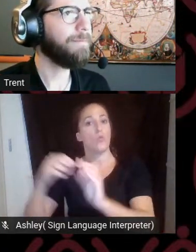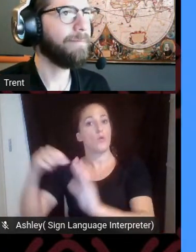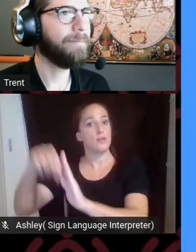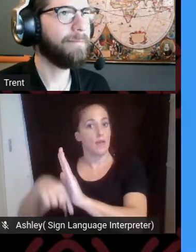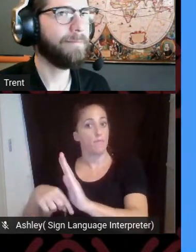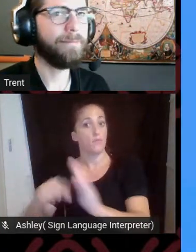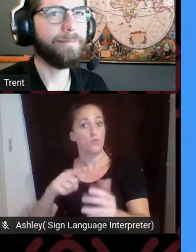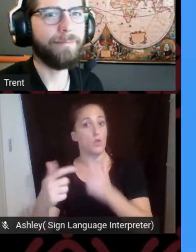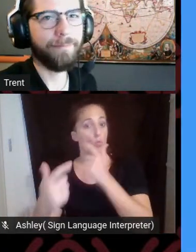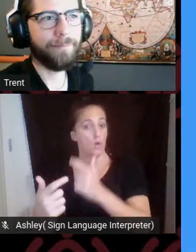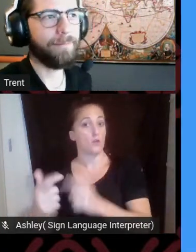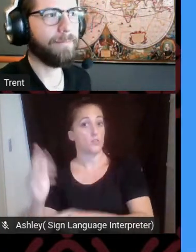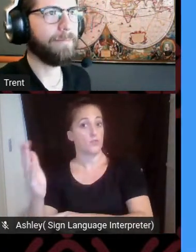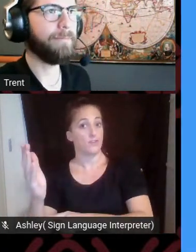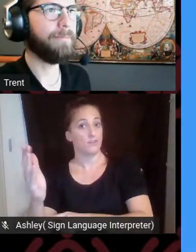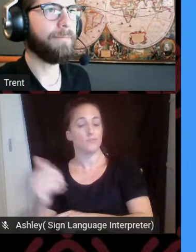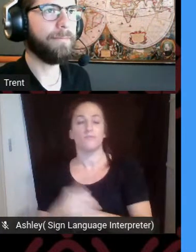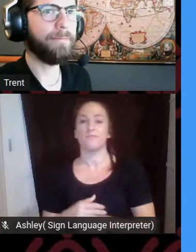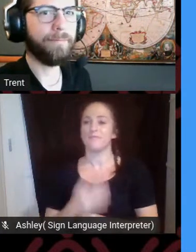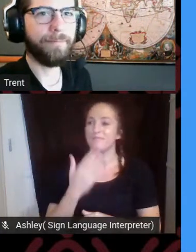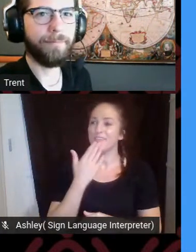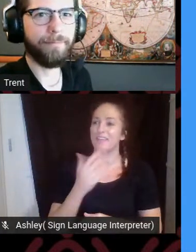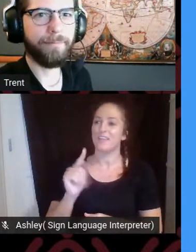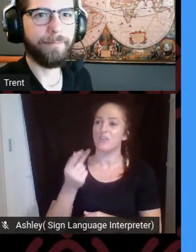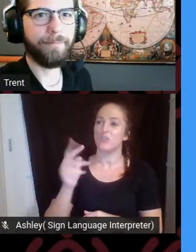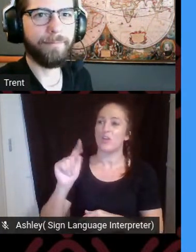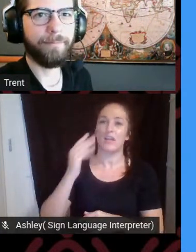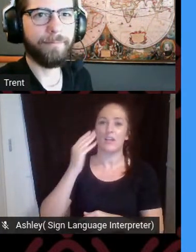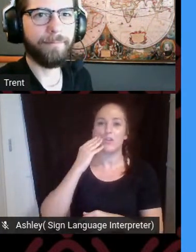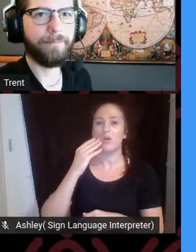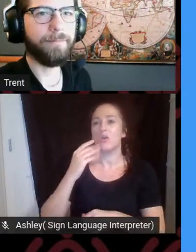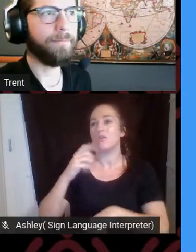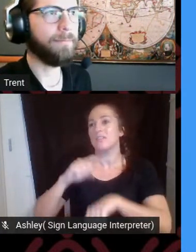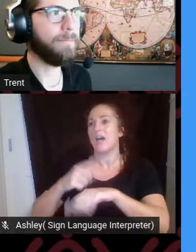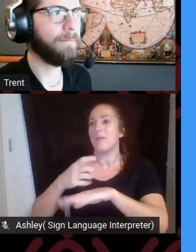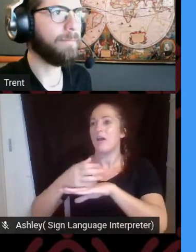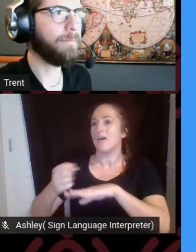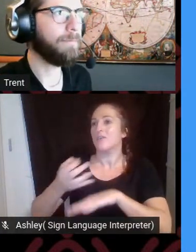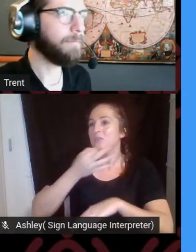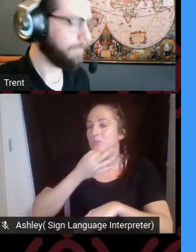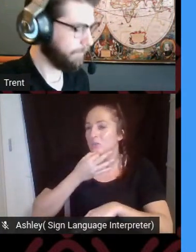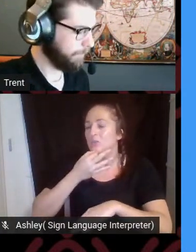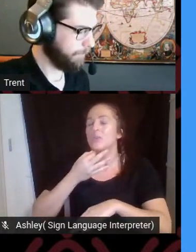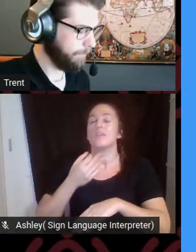Trent. So we are getting a little short on time today, so we're just going to do a quick,